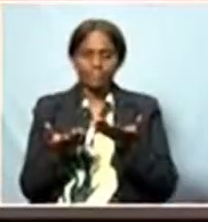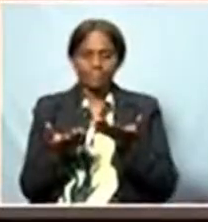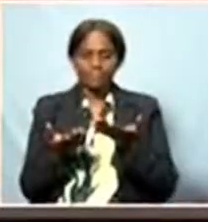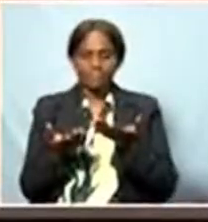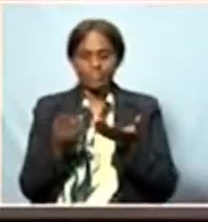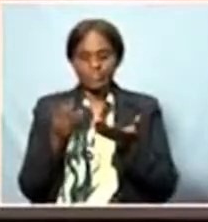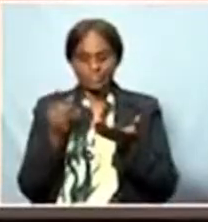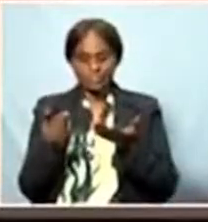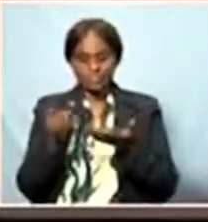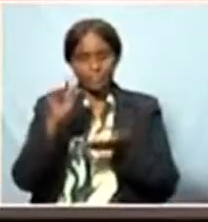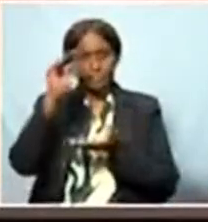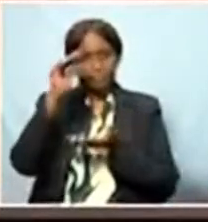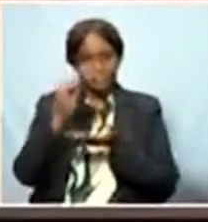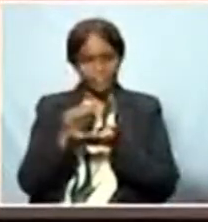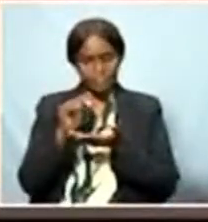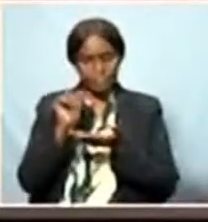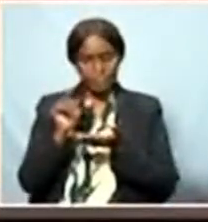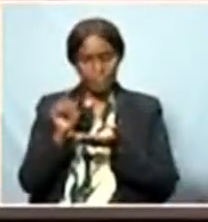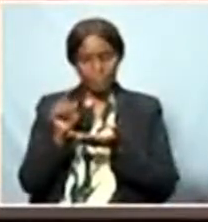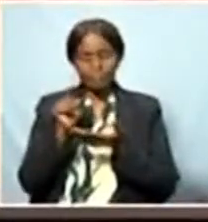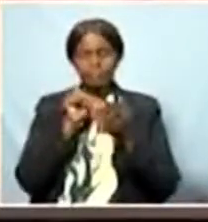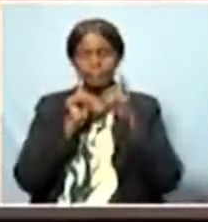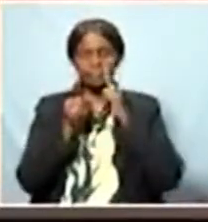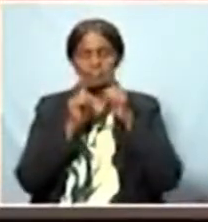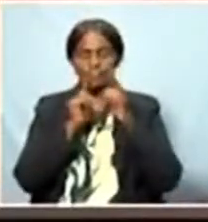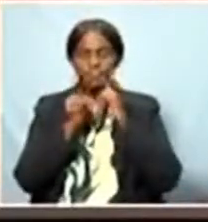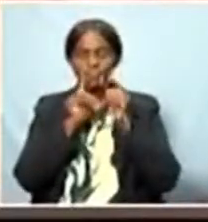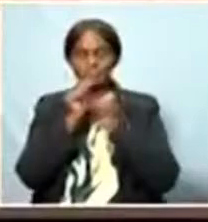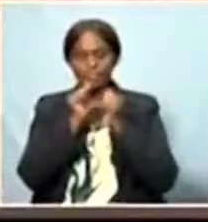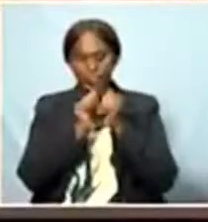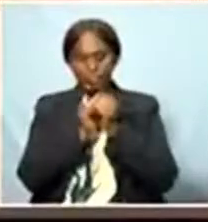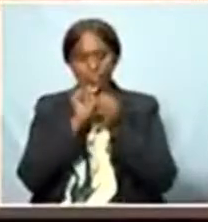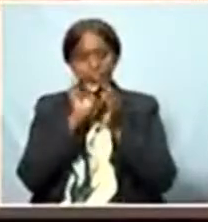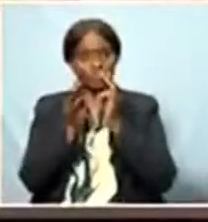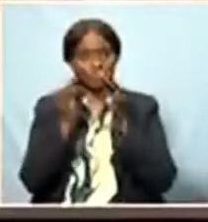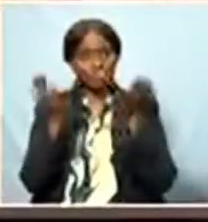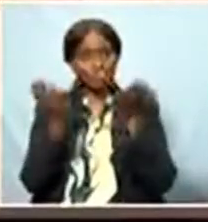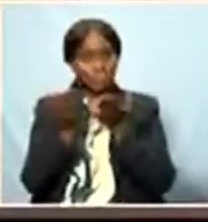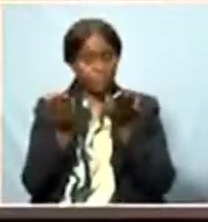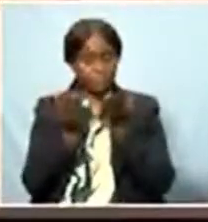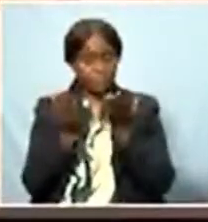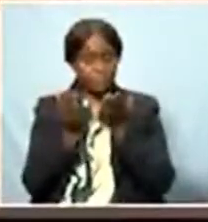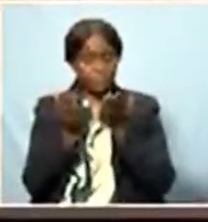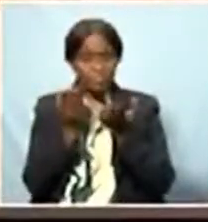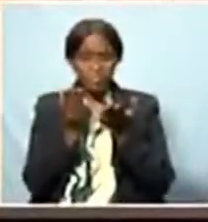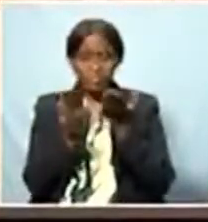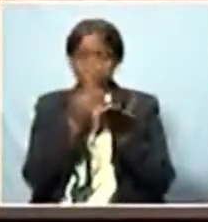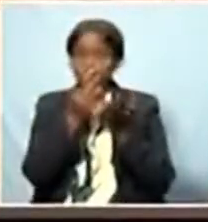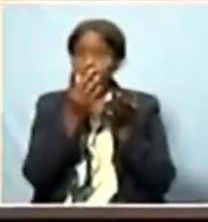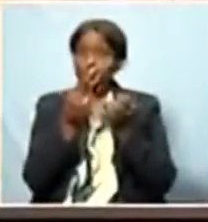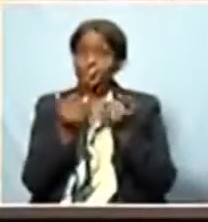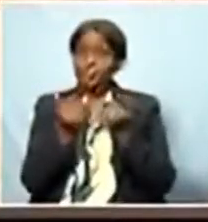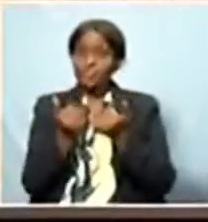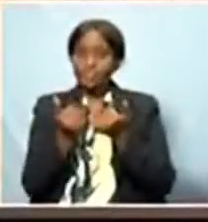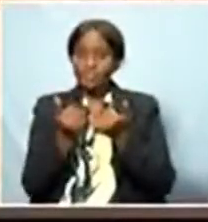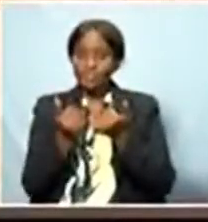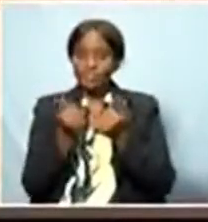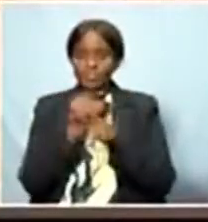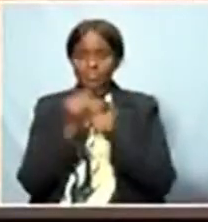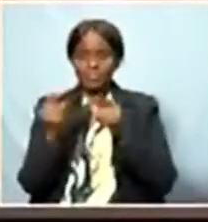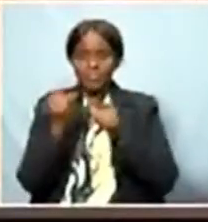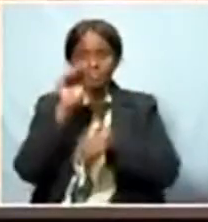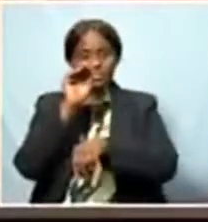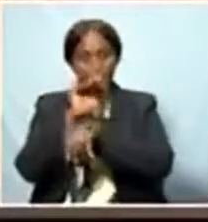Is that the reduction that you're speaking about? And if not, would you like to just